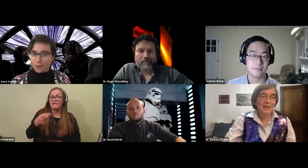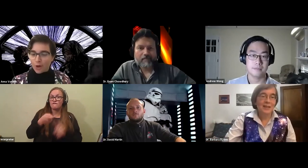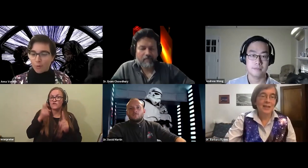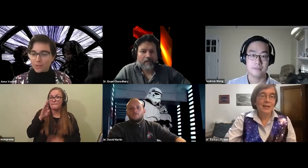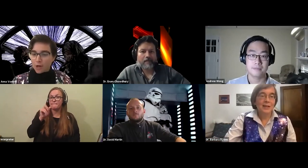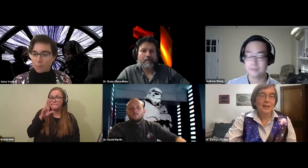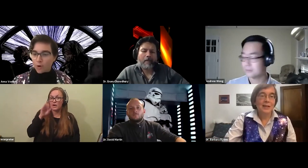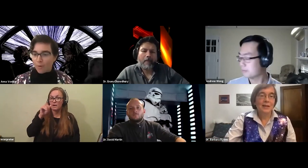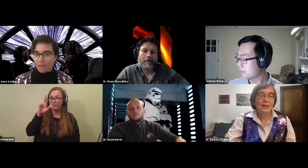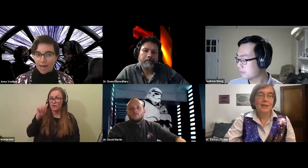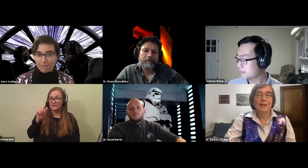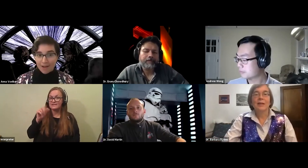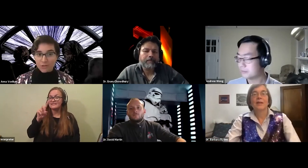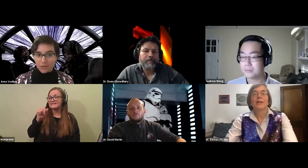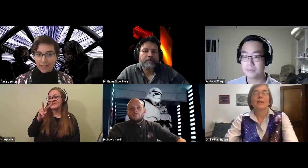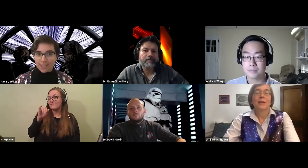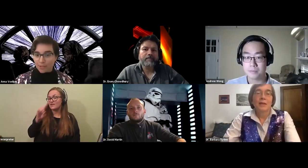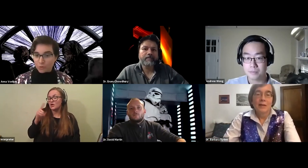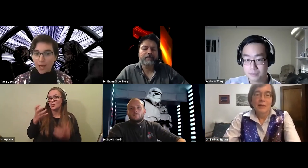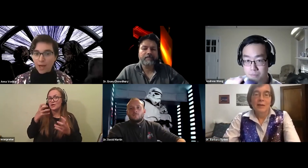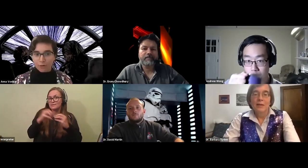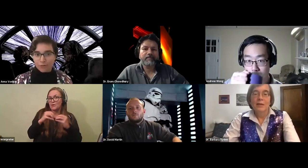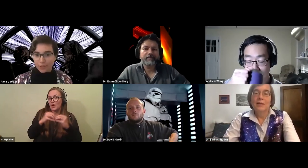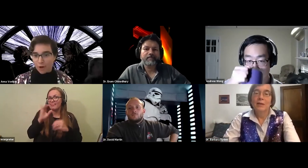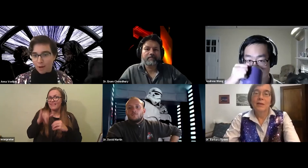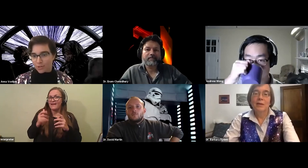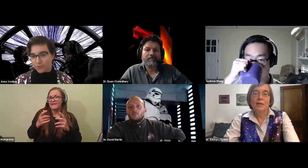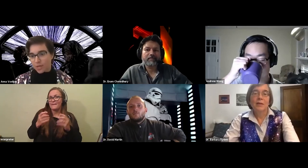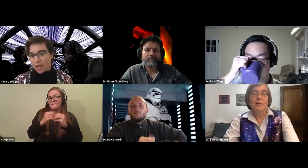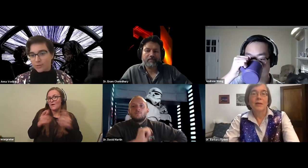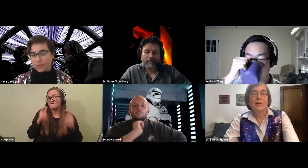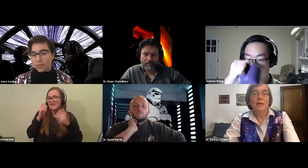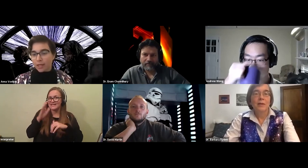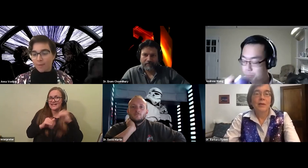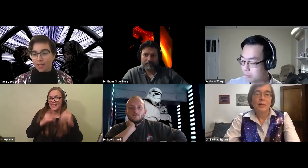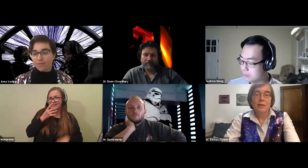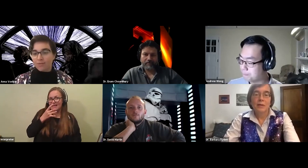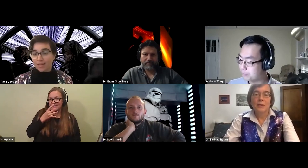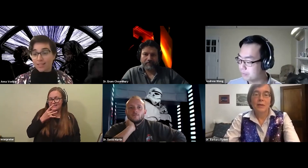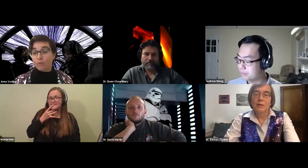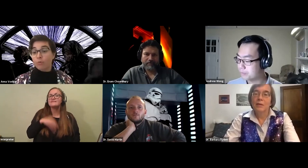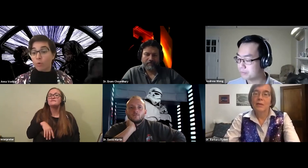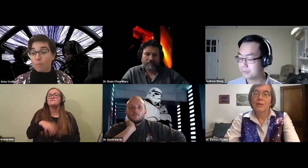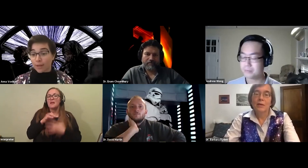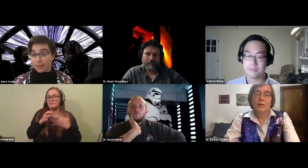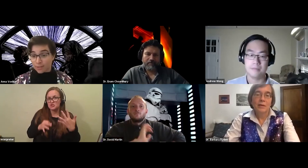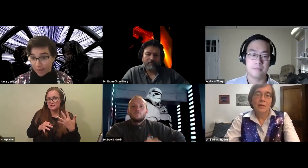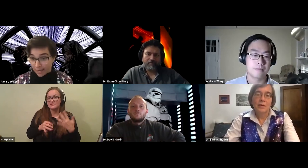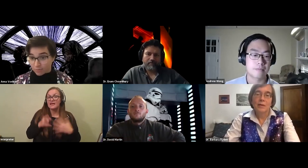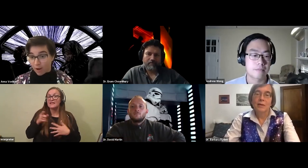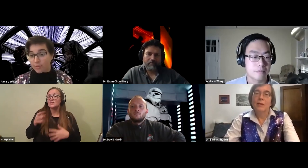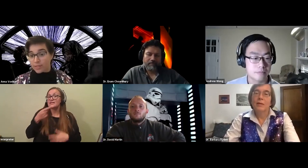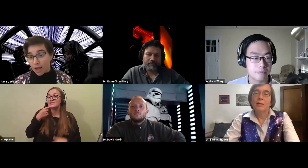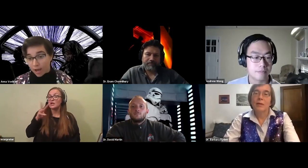who wants to talk more about that faster than light speed travel and various options. And so he's talking about, given the idea of warping